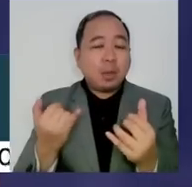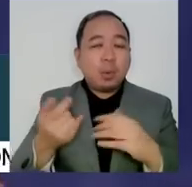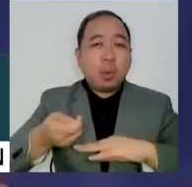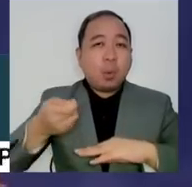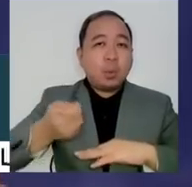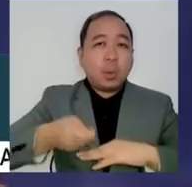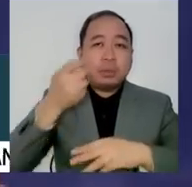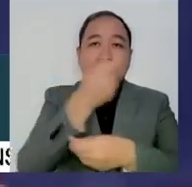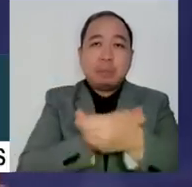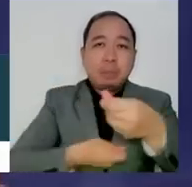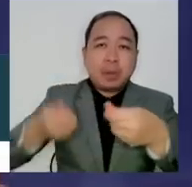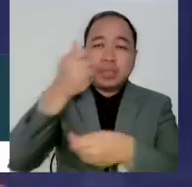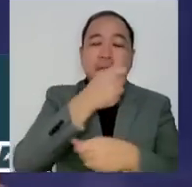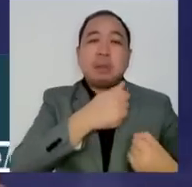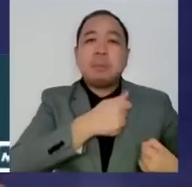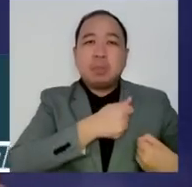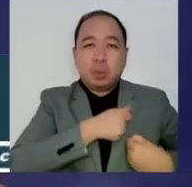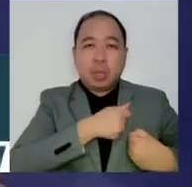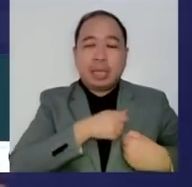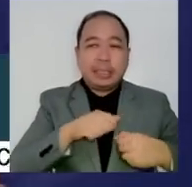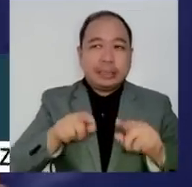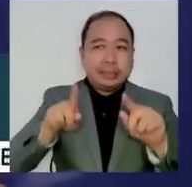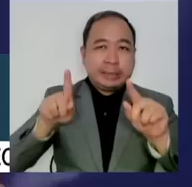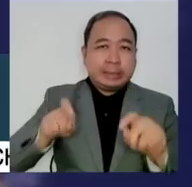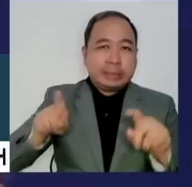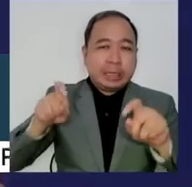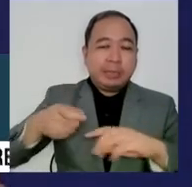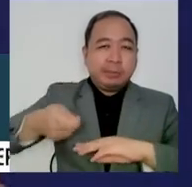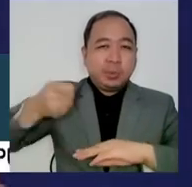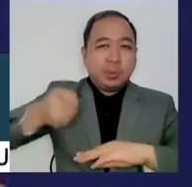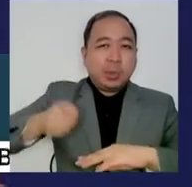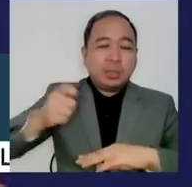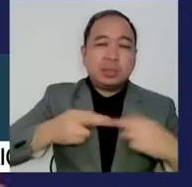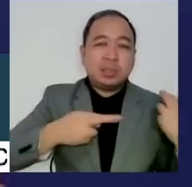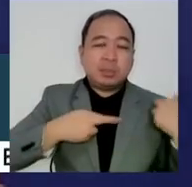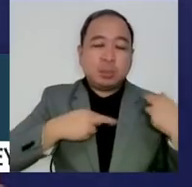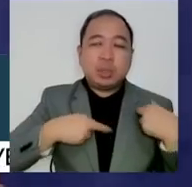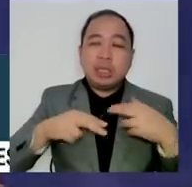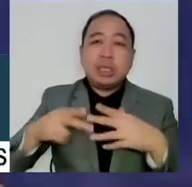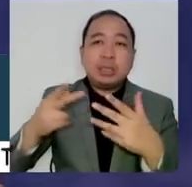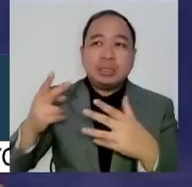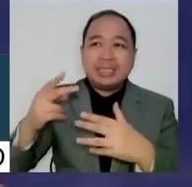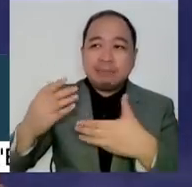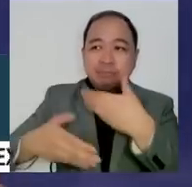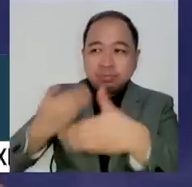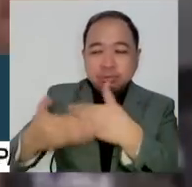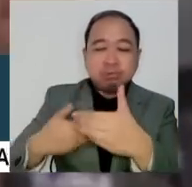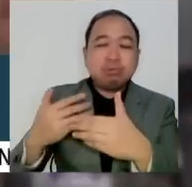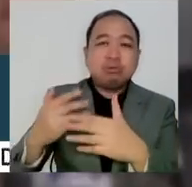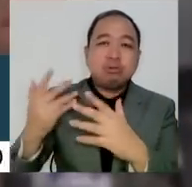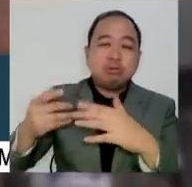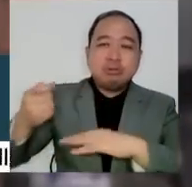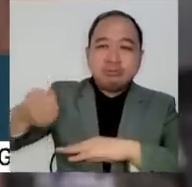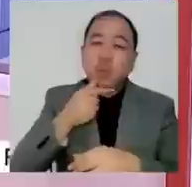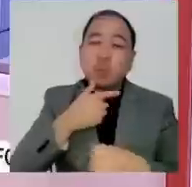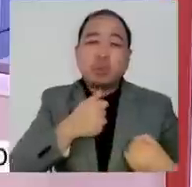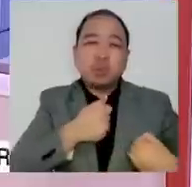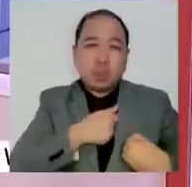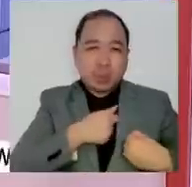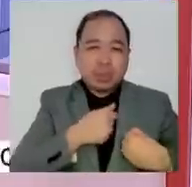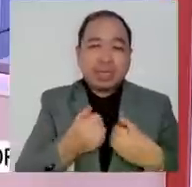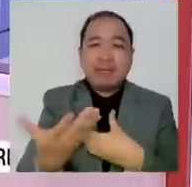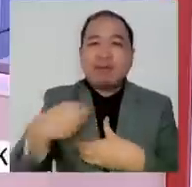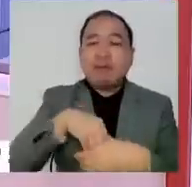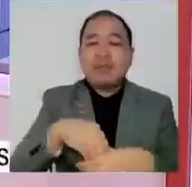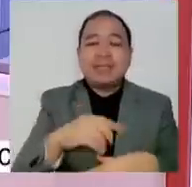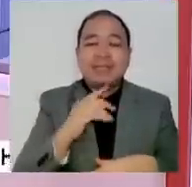highest level trial court that is responsible for trying service members for alleged serious crimes. Philippine